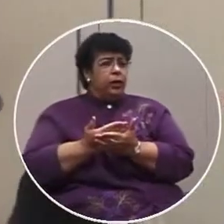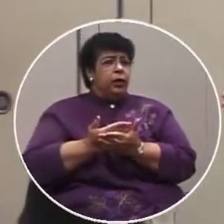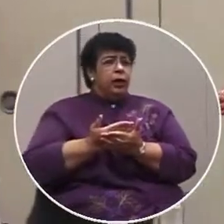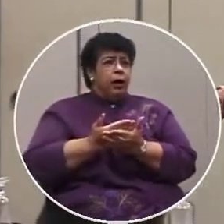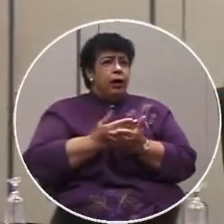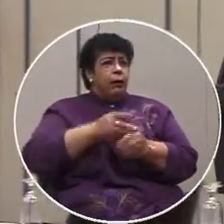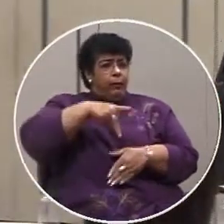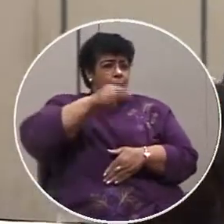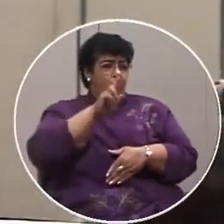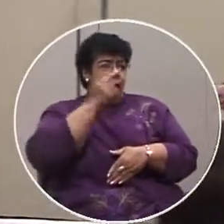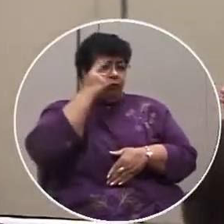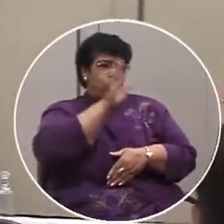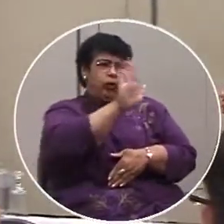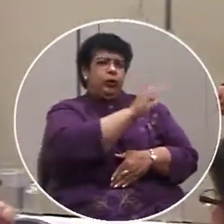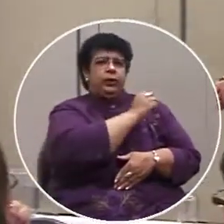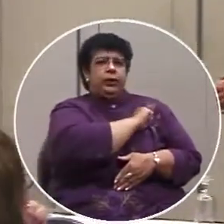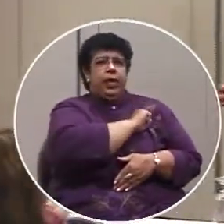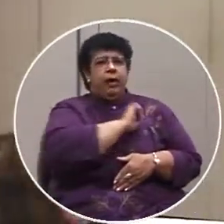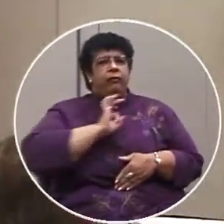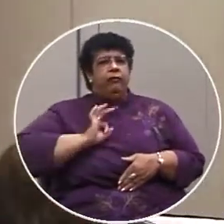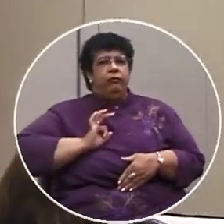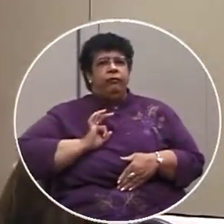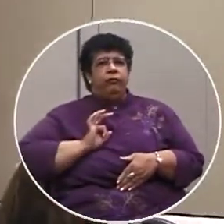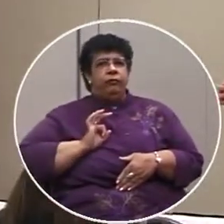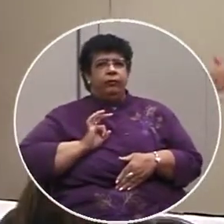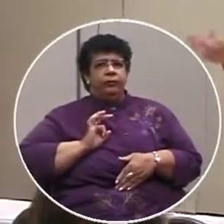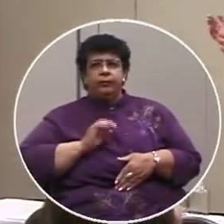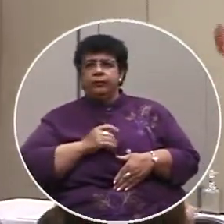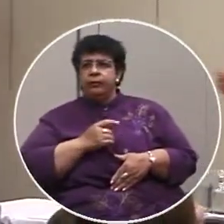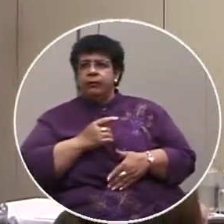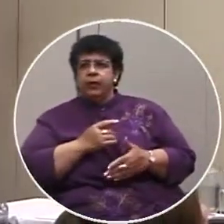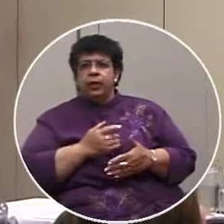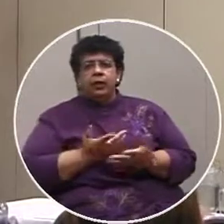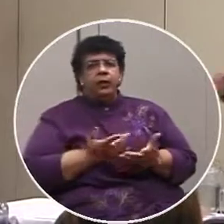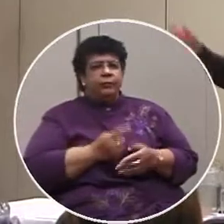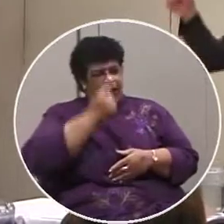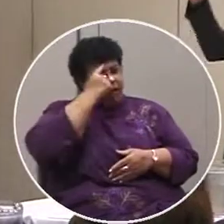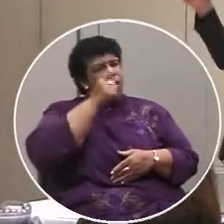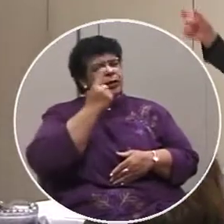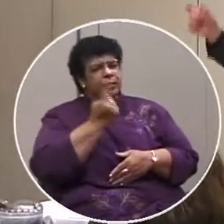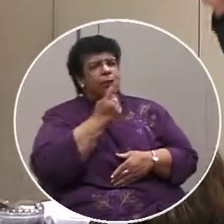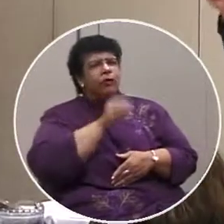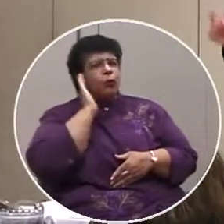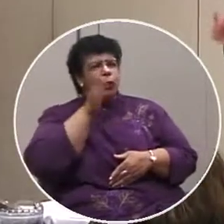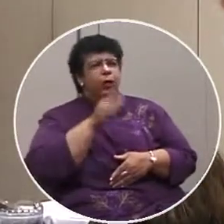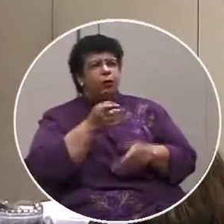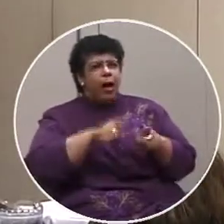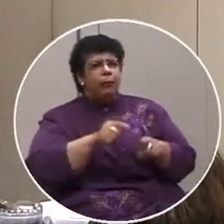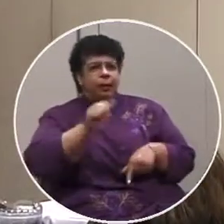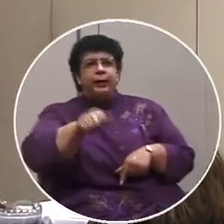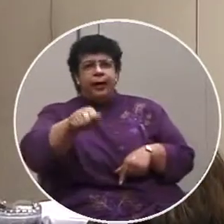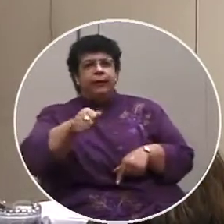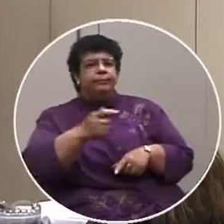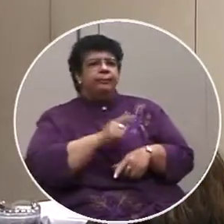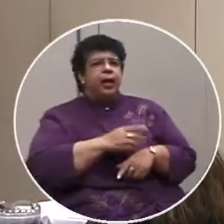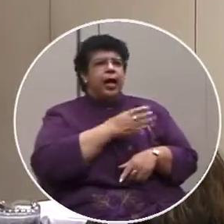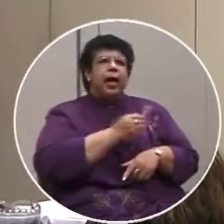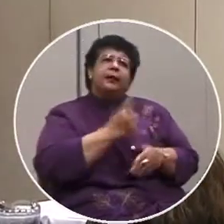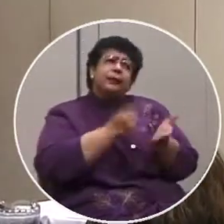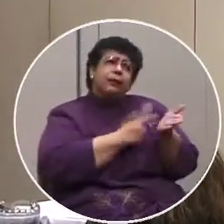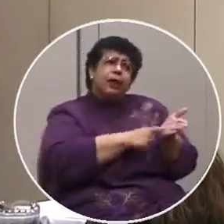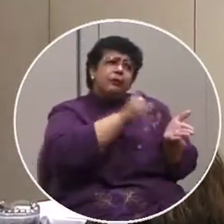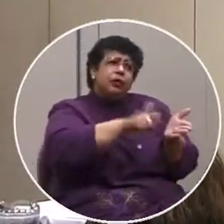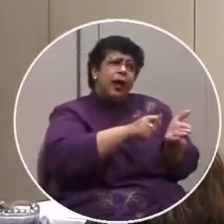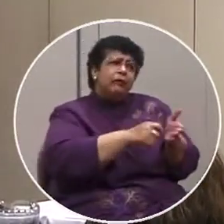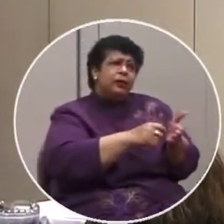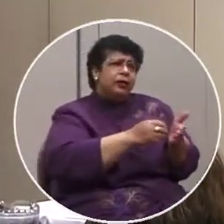the hardest case. Yeah. But And something had to happen. absolutely. And sometimes you have to carve out pieces, small pieces of